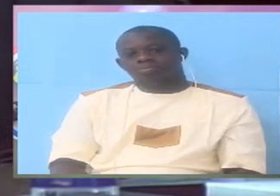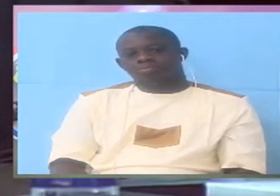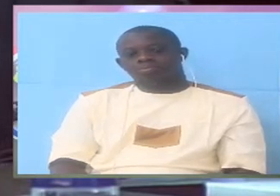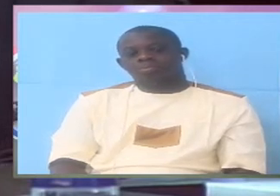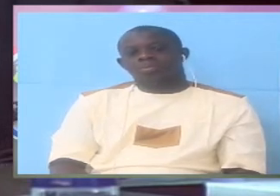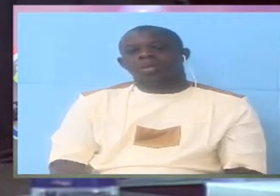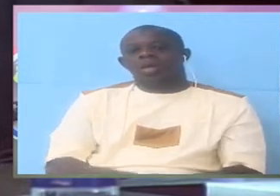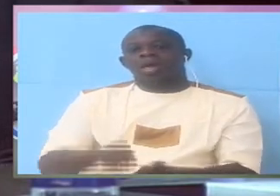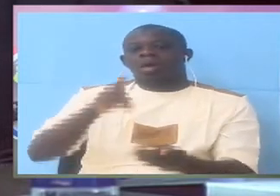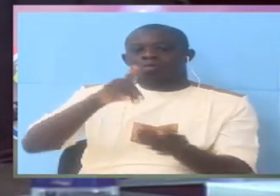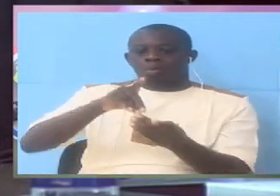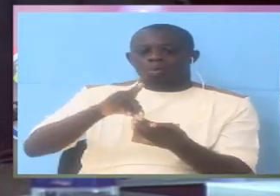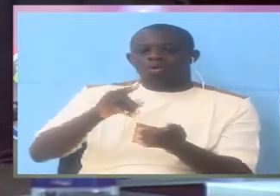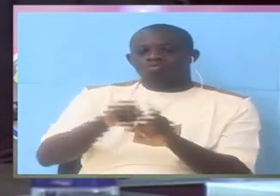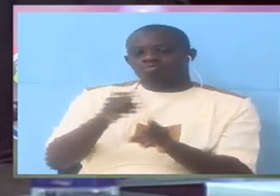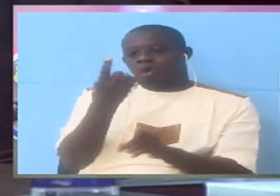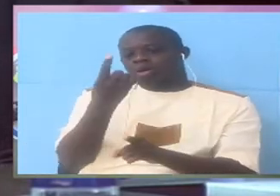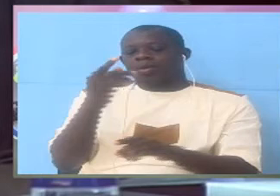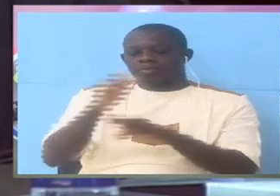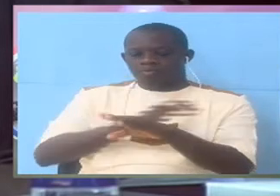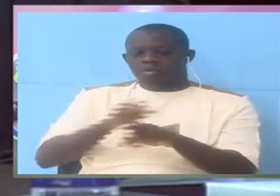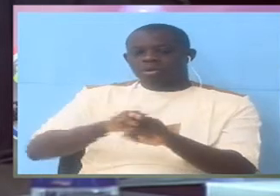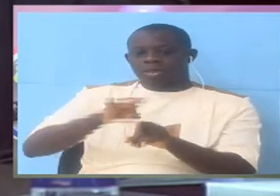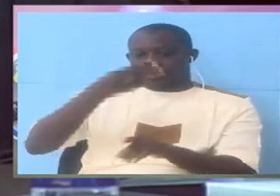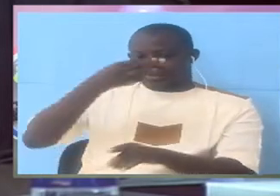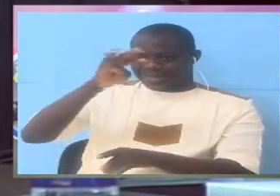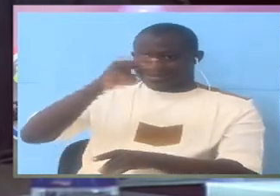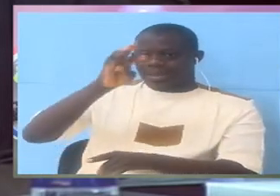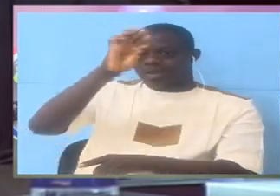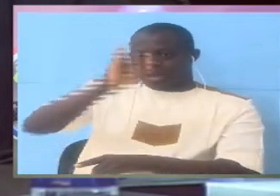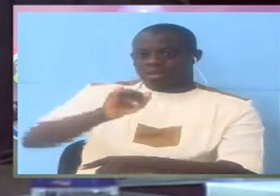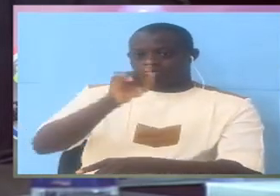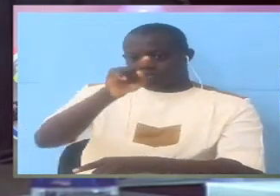Point one, during the 13 years that you were in the service,